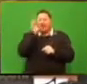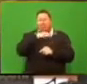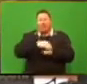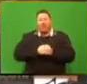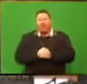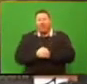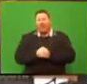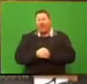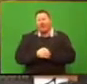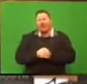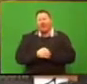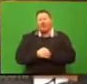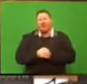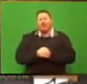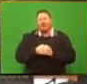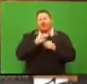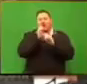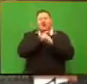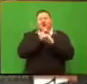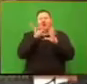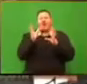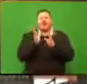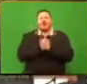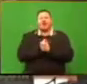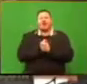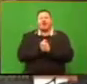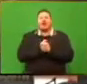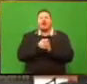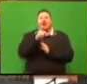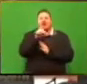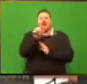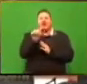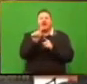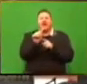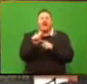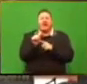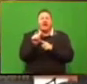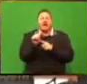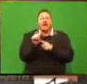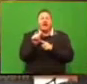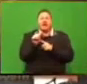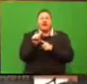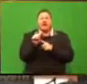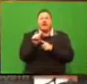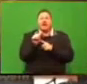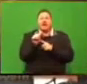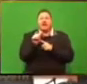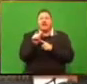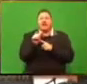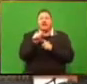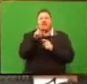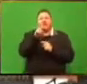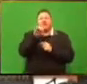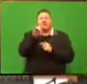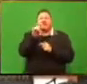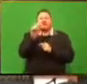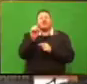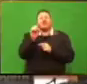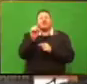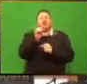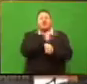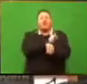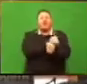fools. It is very clear that the DA has a veto power in respect of